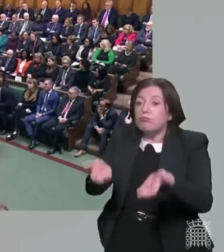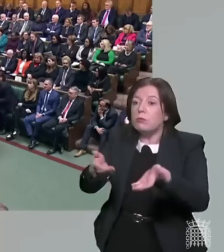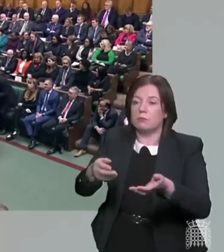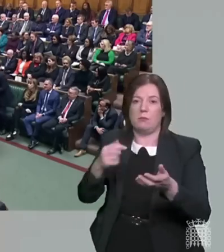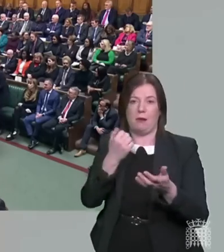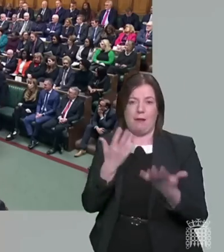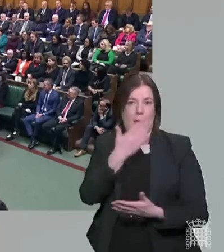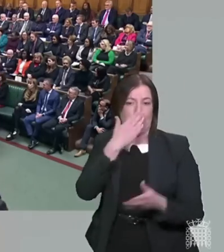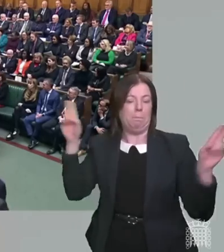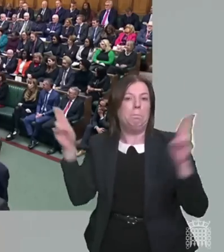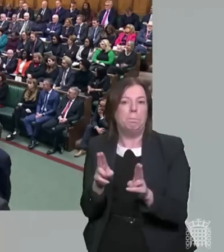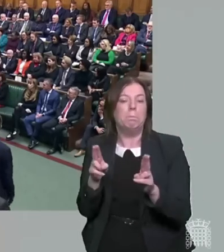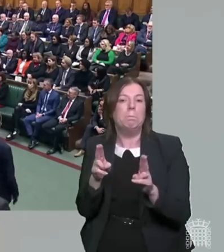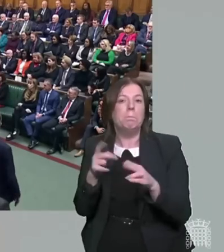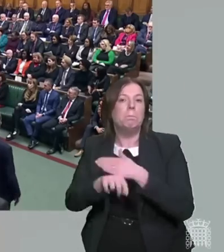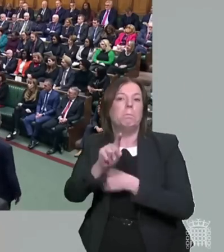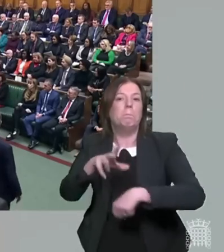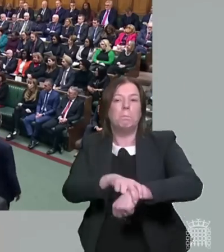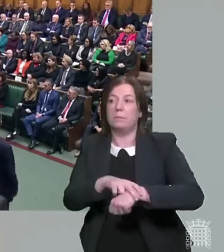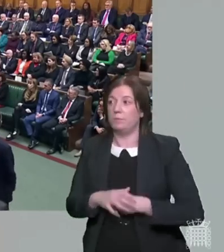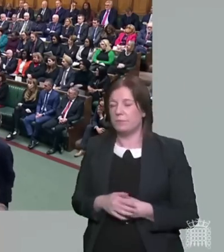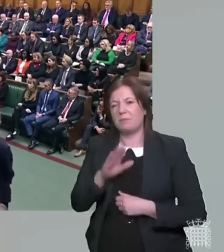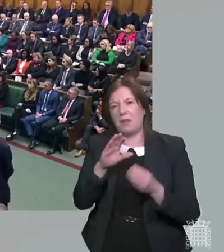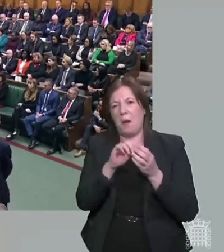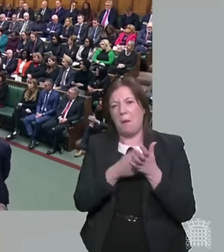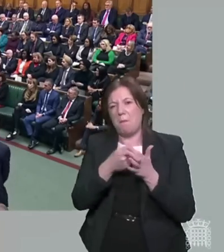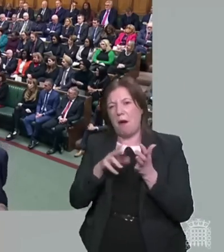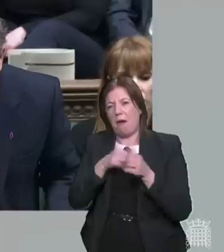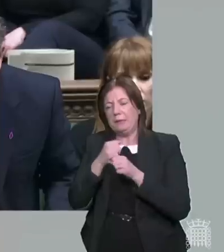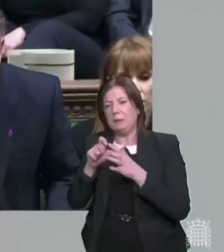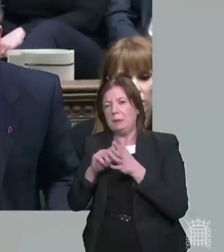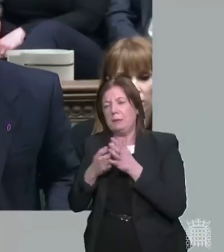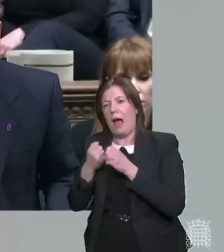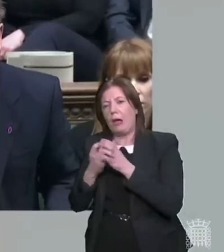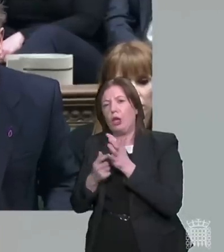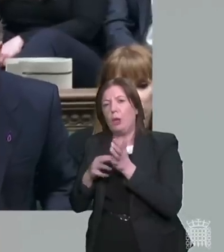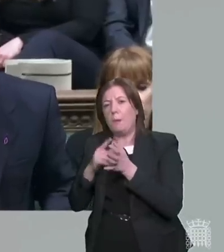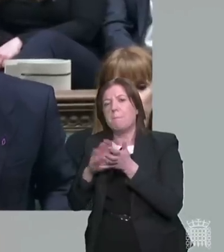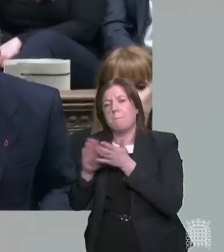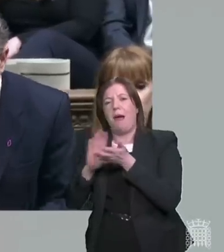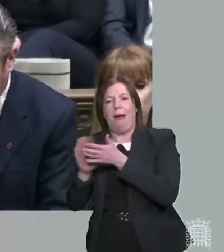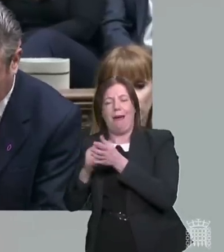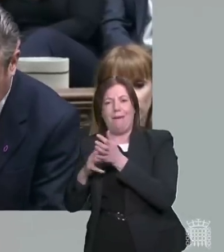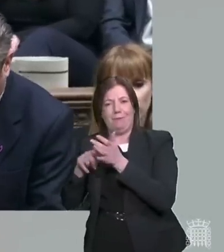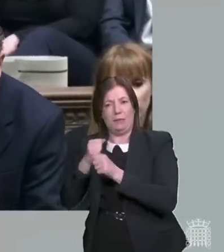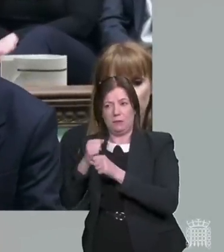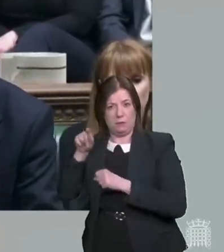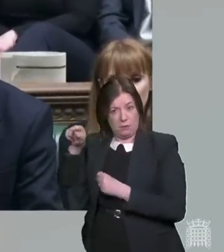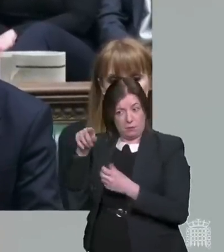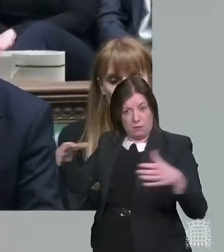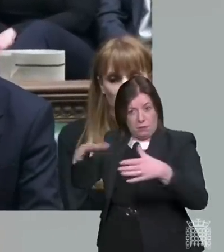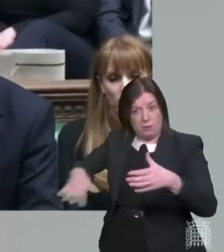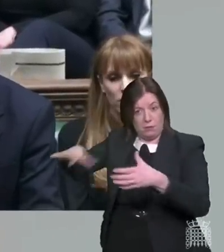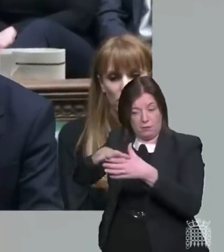Keir Starmer. Mr. Speaker, it was Barking, Dagenham and Havering that tragically and fatally let Zara